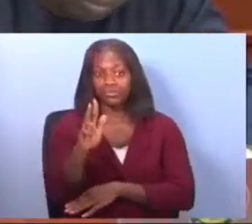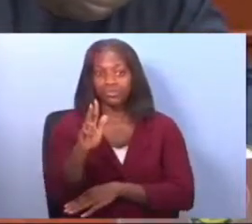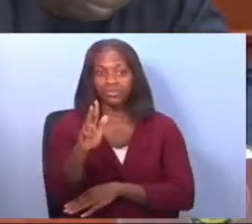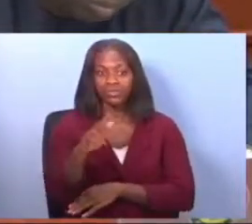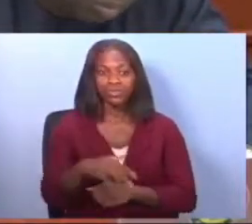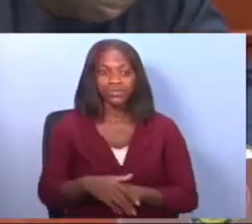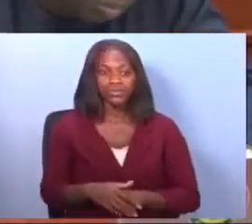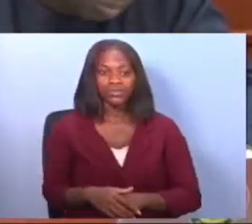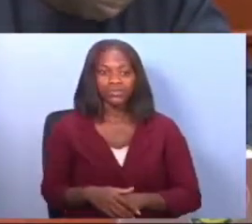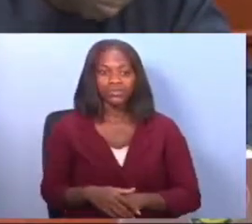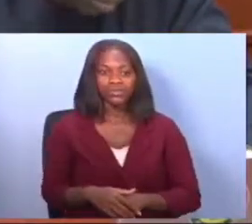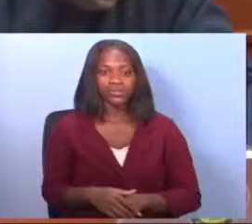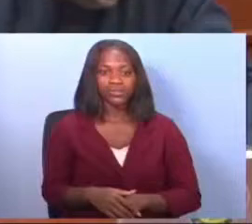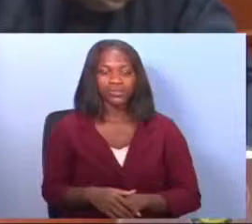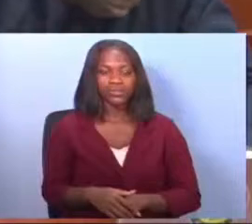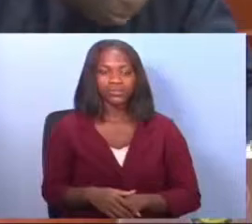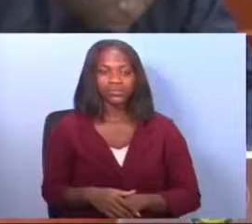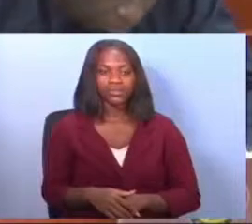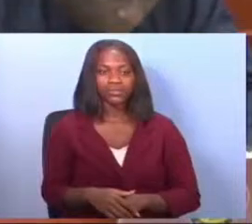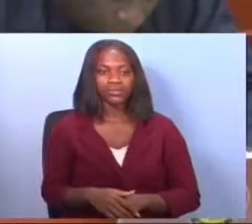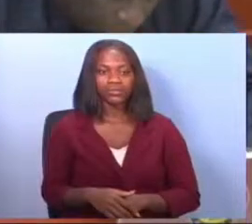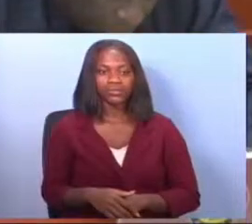that